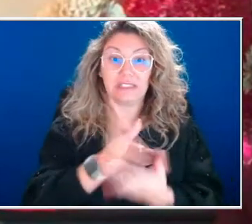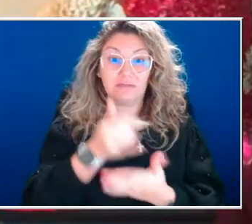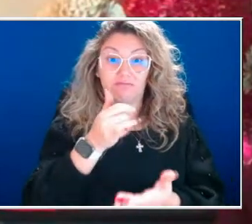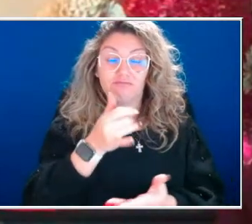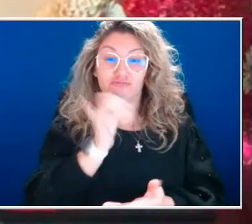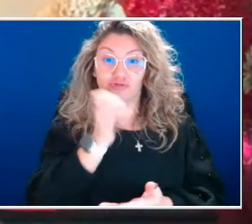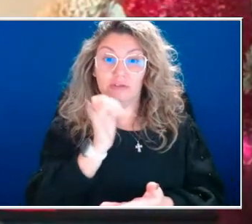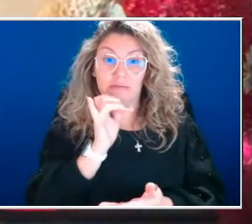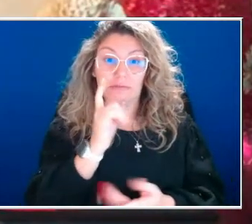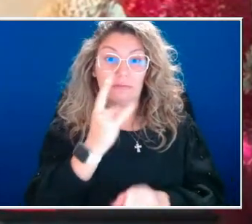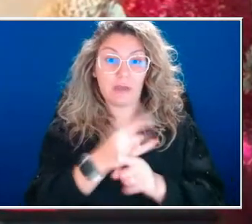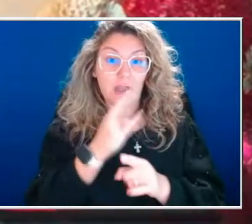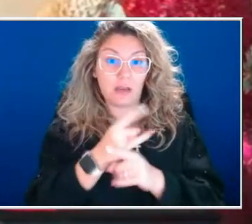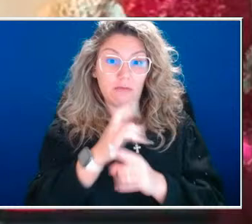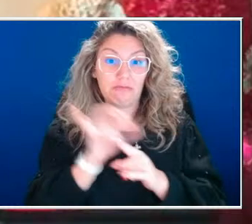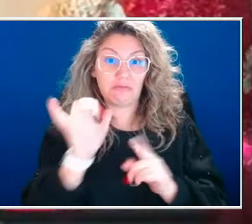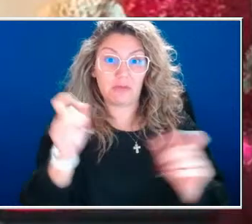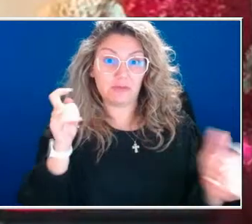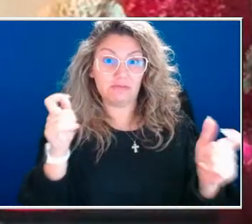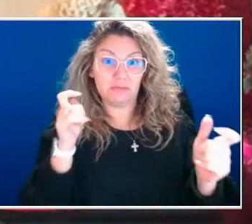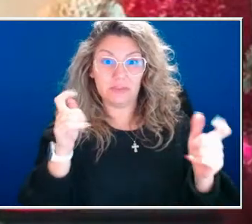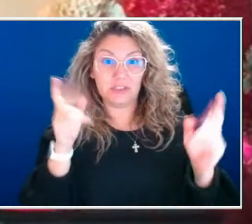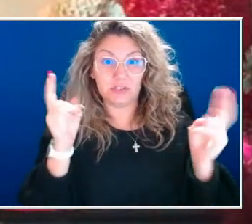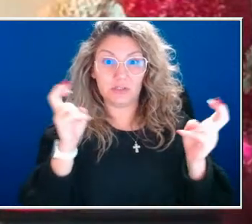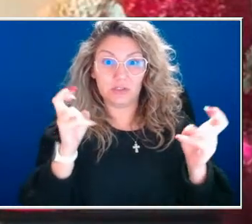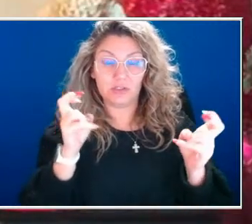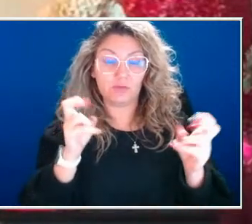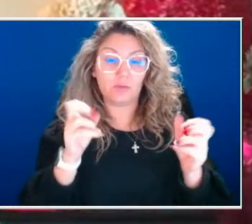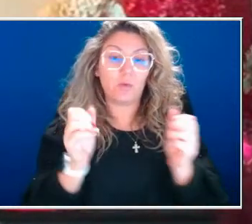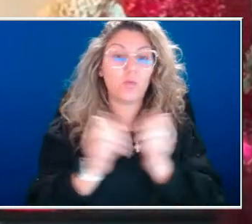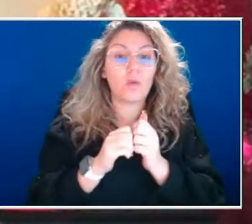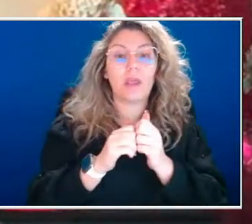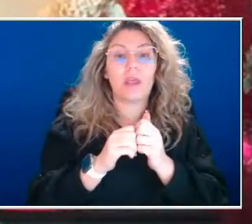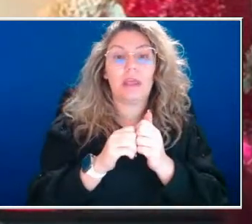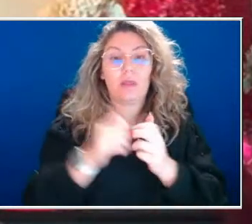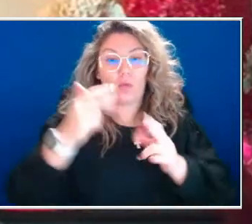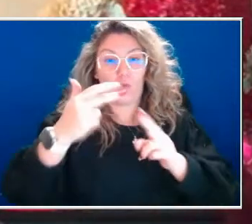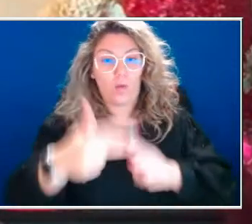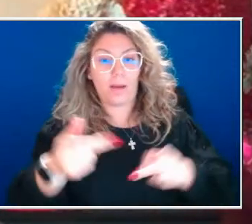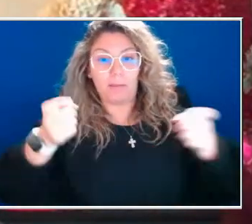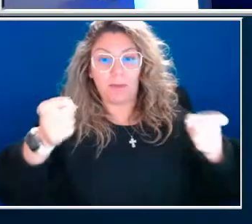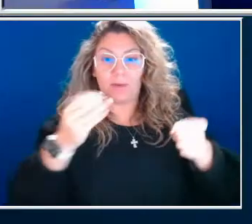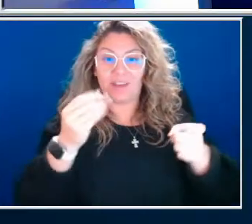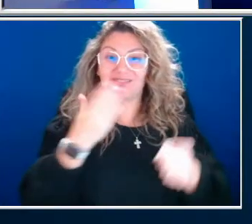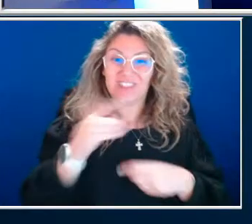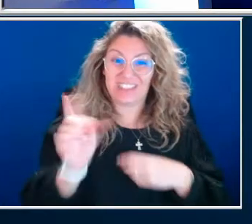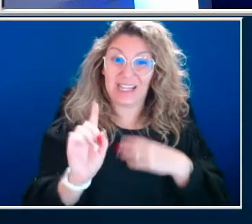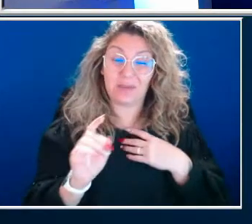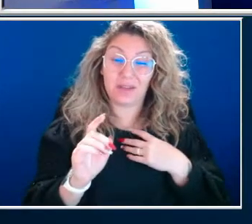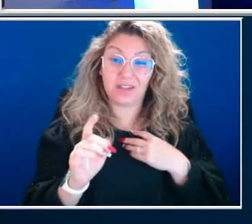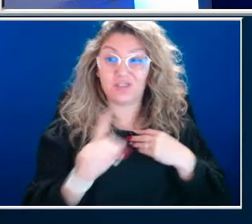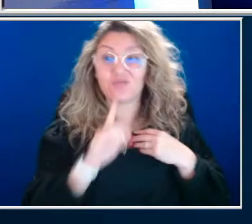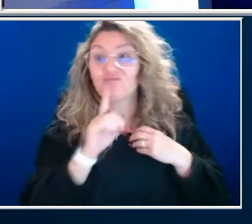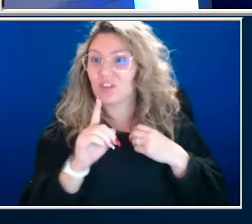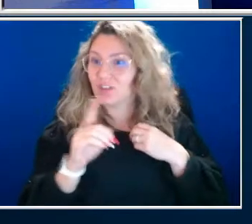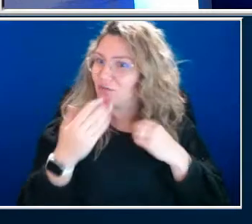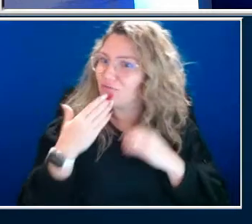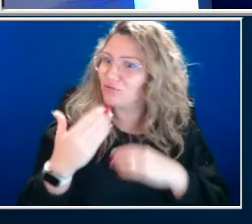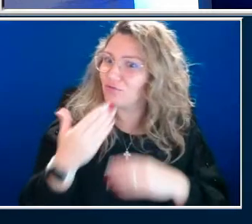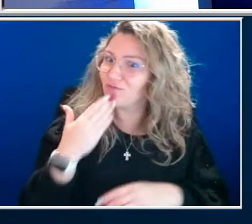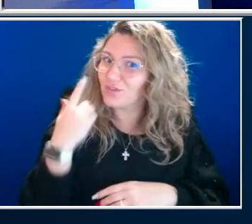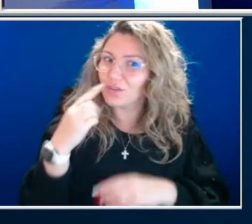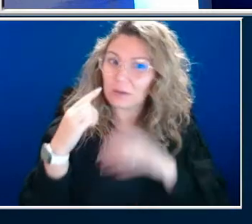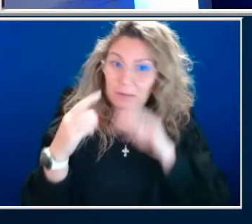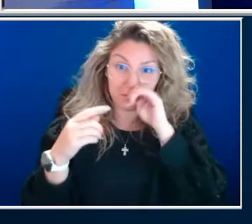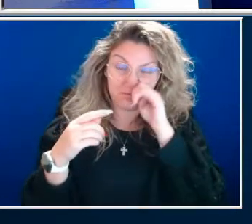a big issue that needed to be dealt with as far as weight management and for diabetes. Well, good for you. Good. You're being a good patient,